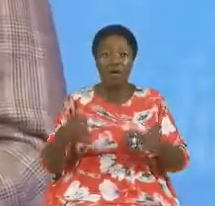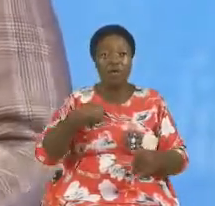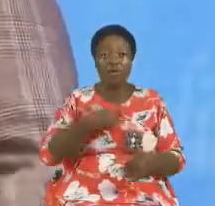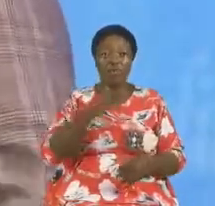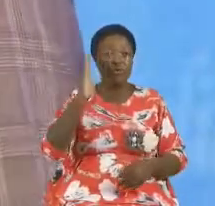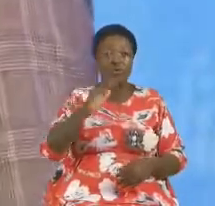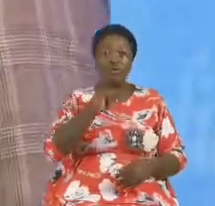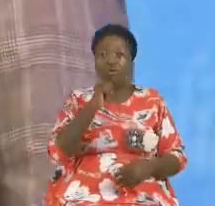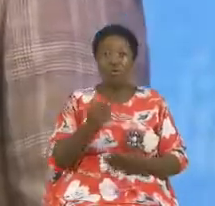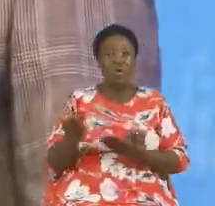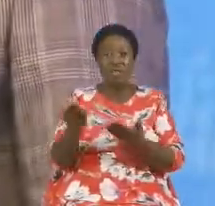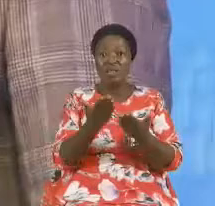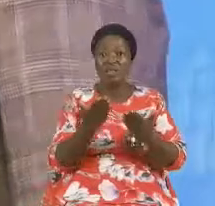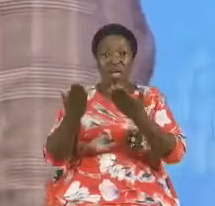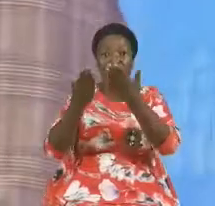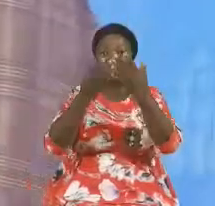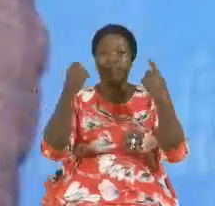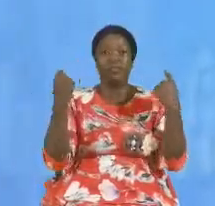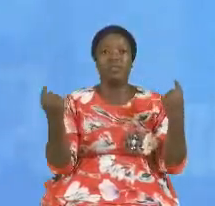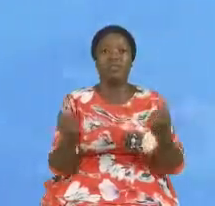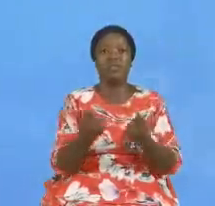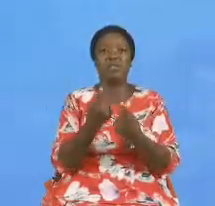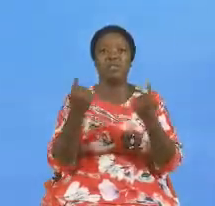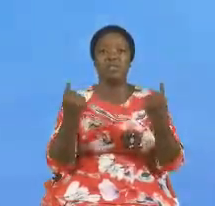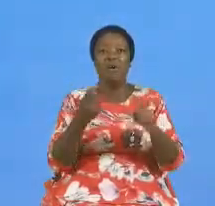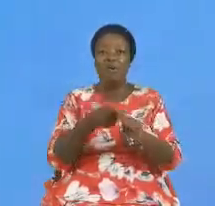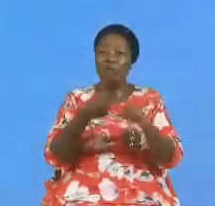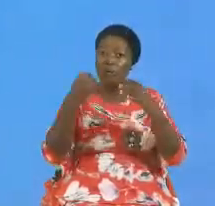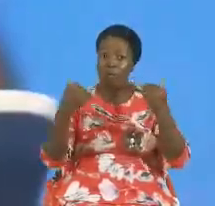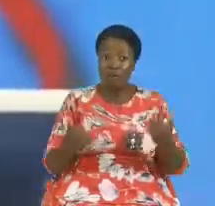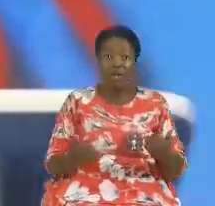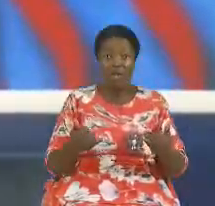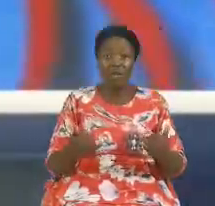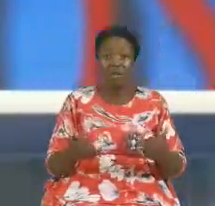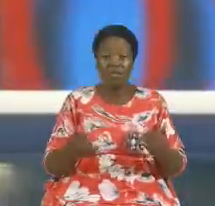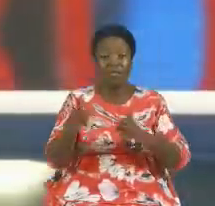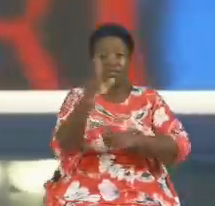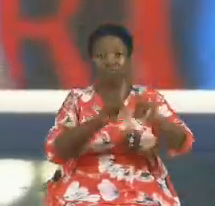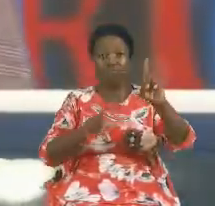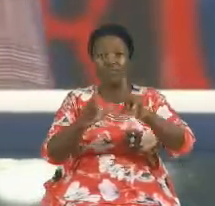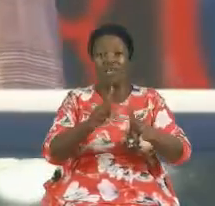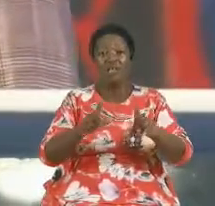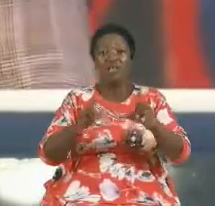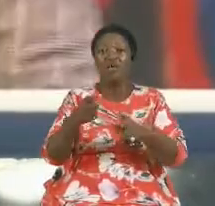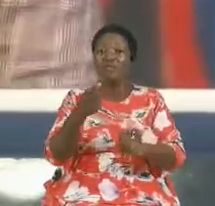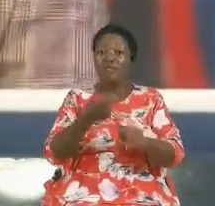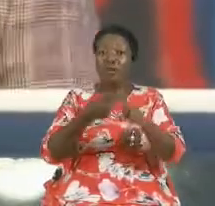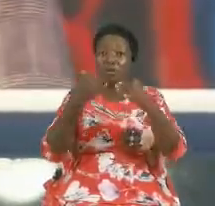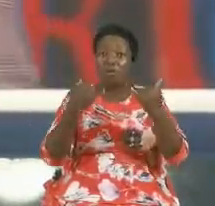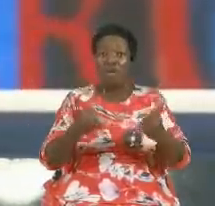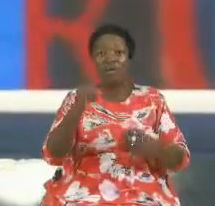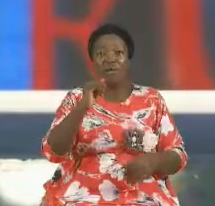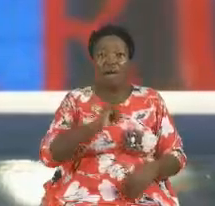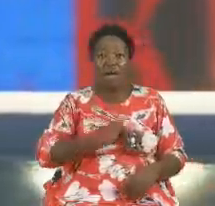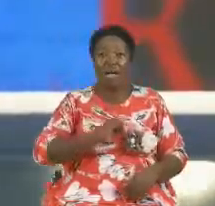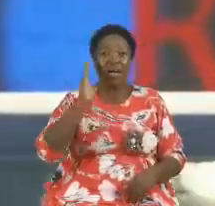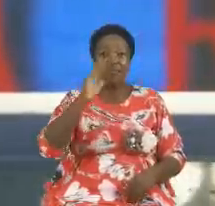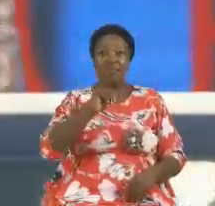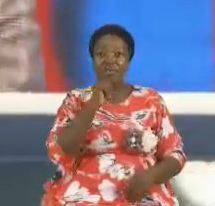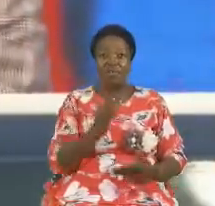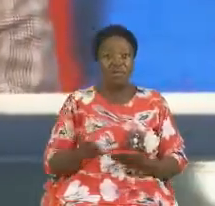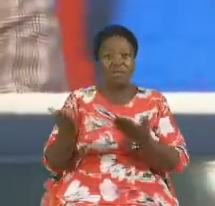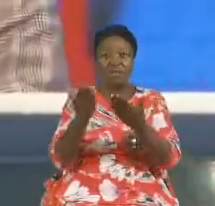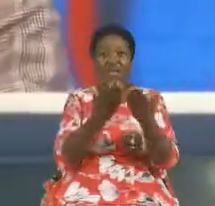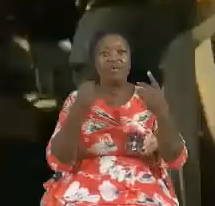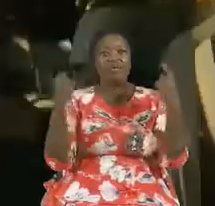be destroyed, that henceforth we should not serve sin. Henceforth I